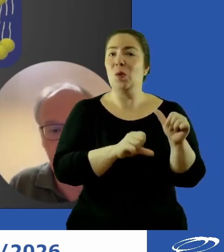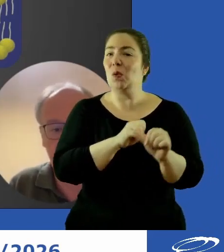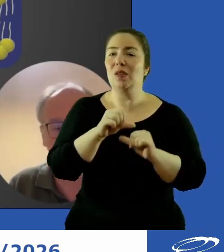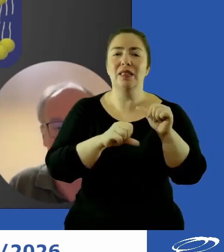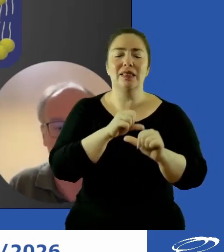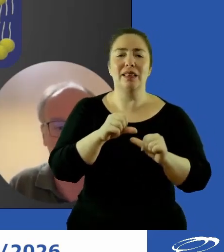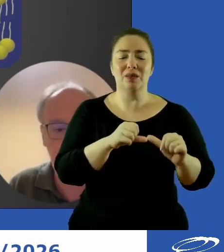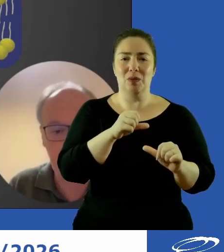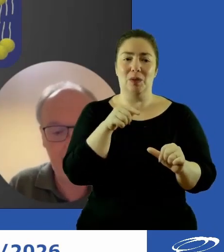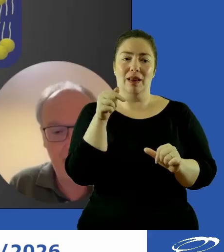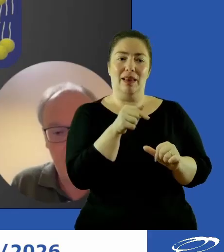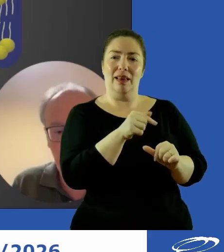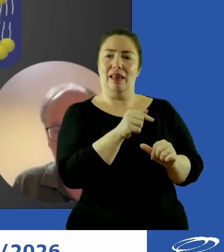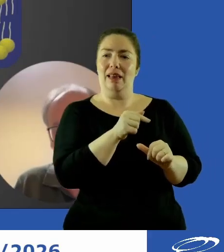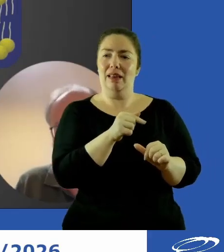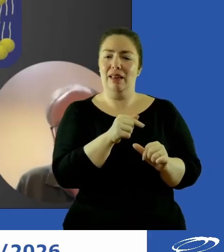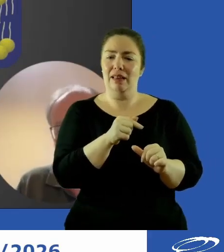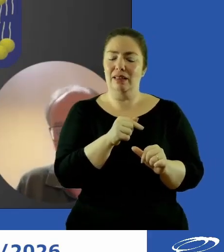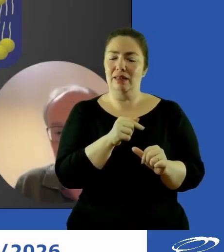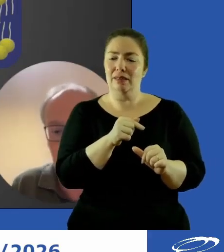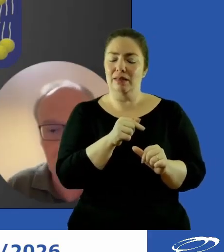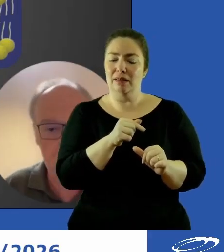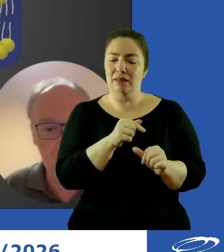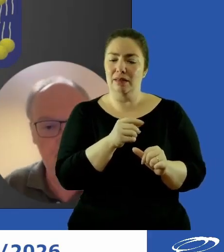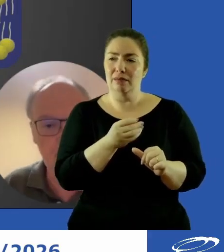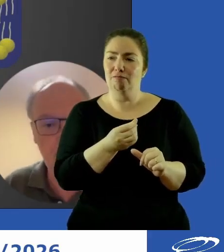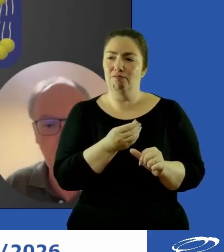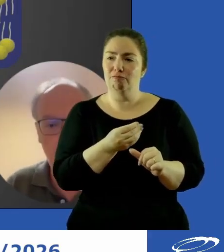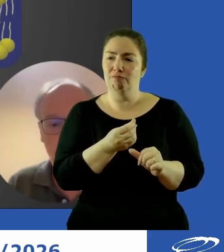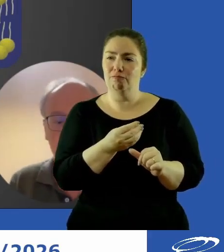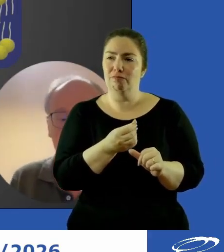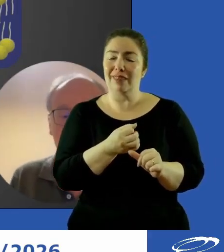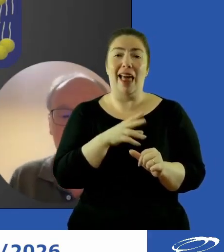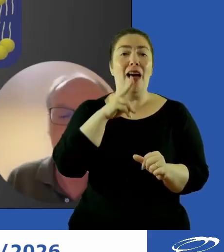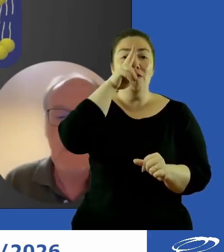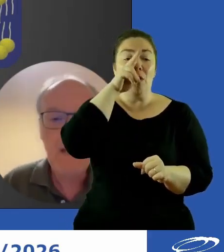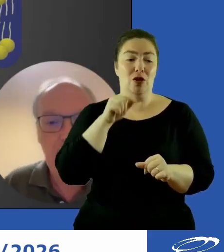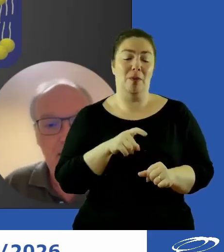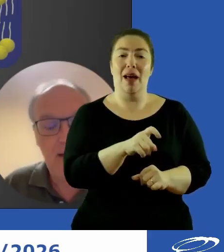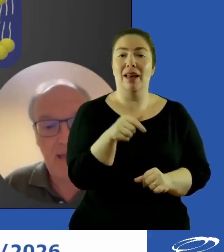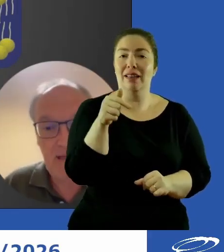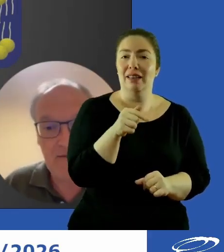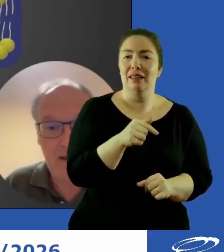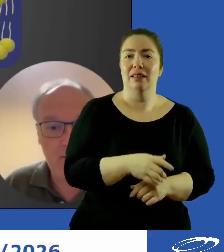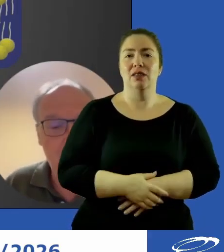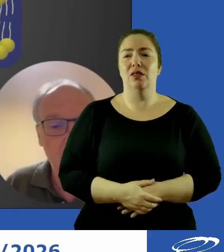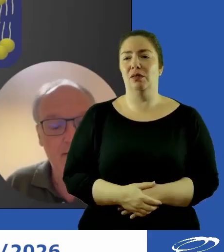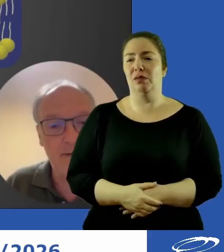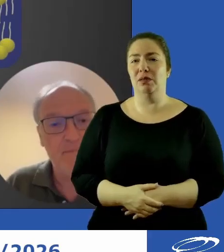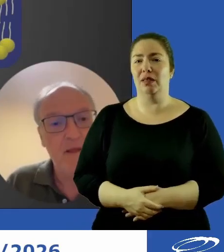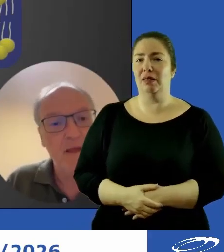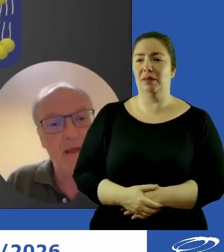a D-lactate. This is the classical mechanism of resistance for Enterococcus faecium against